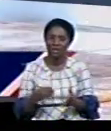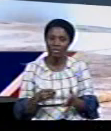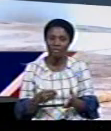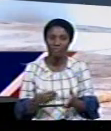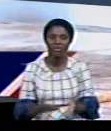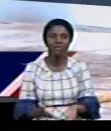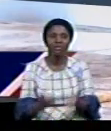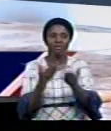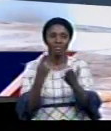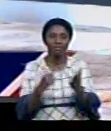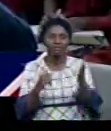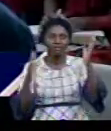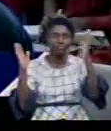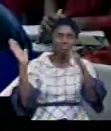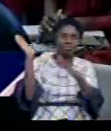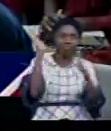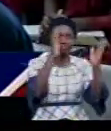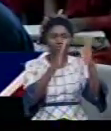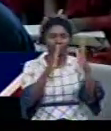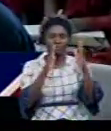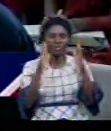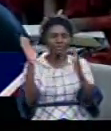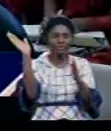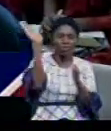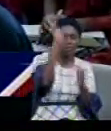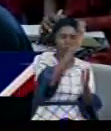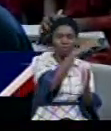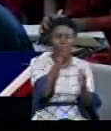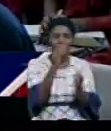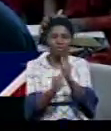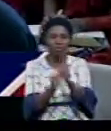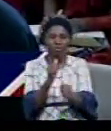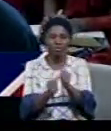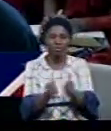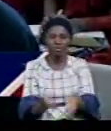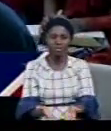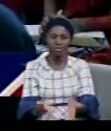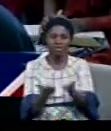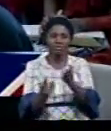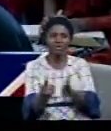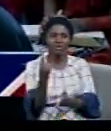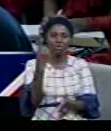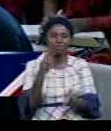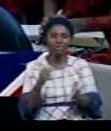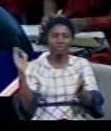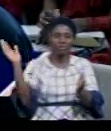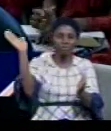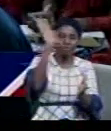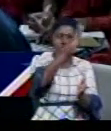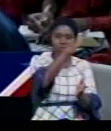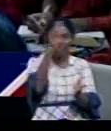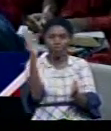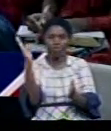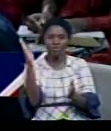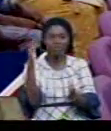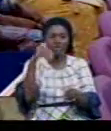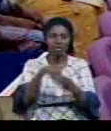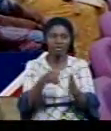wind, which lifted up the waves thereof. Look at verse 26.